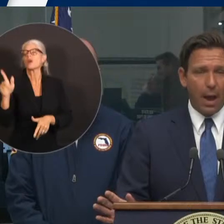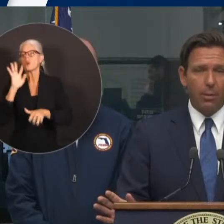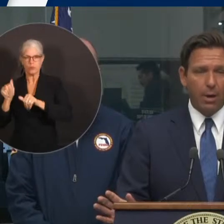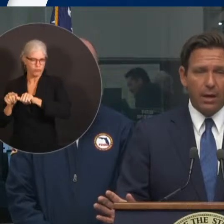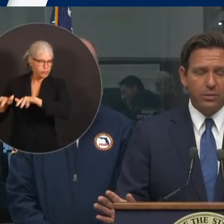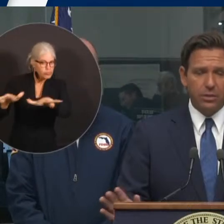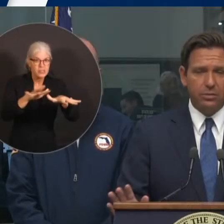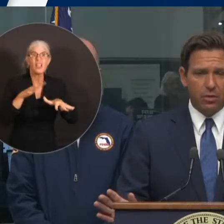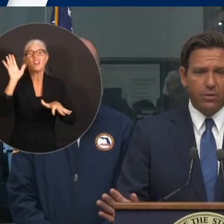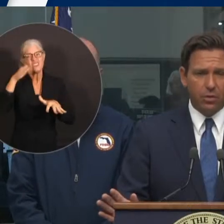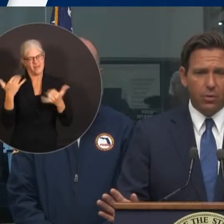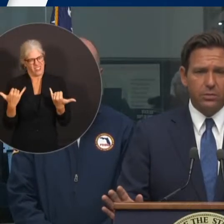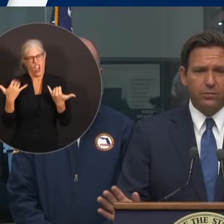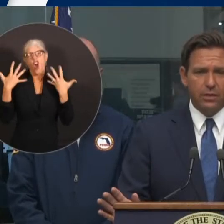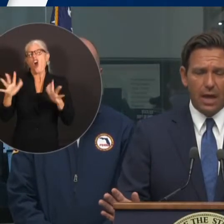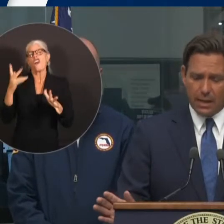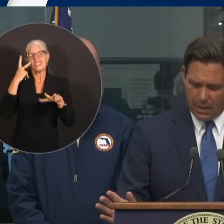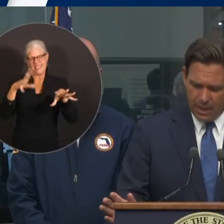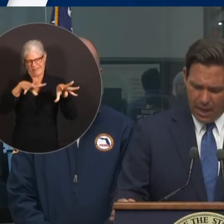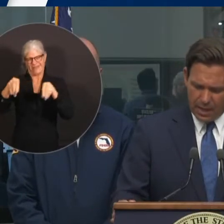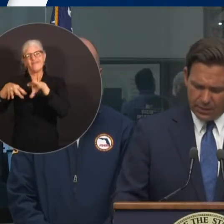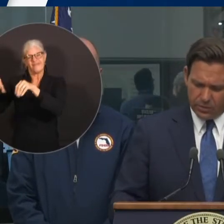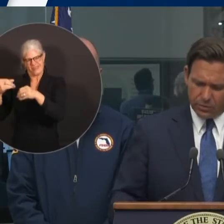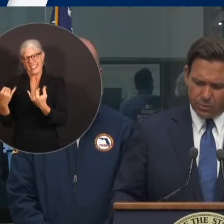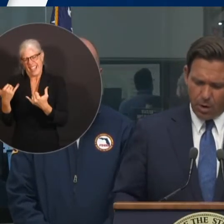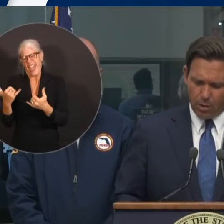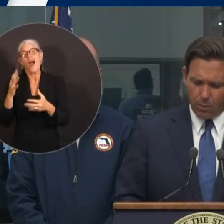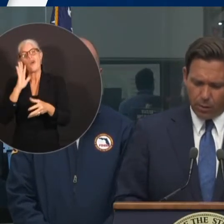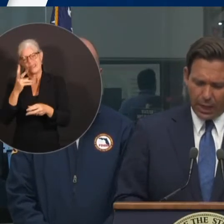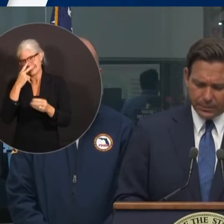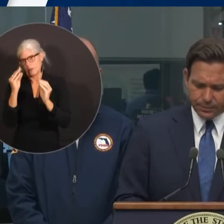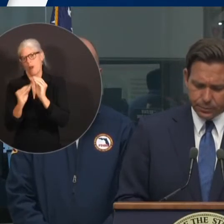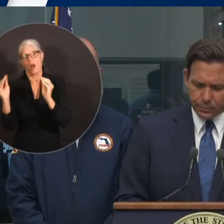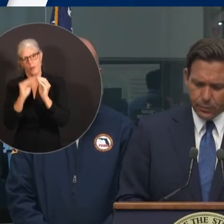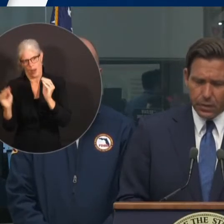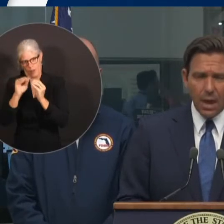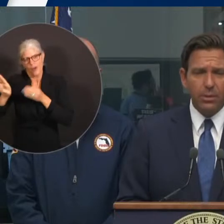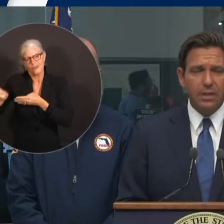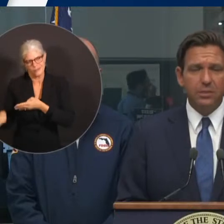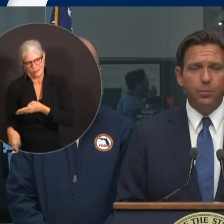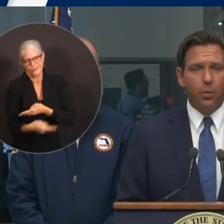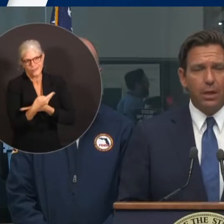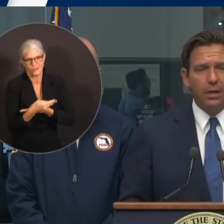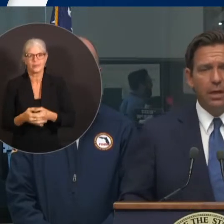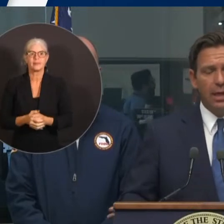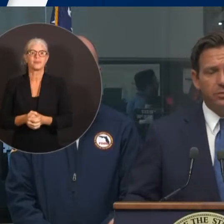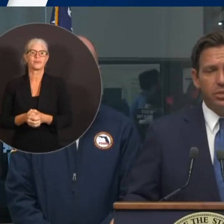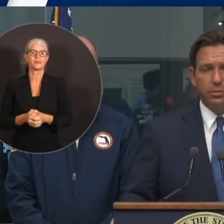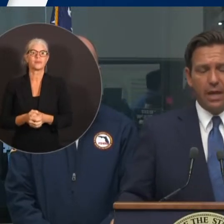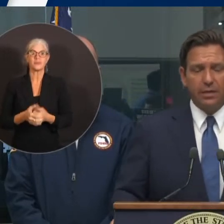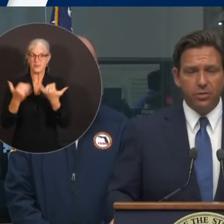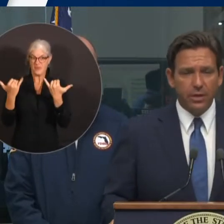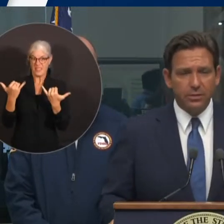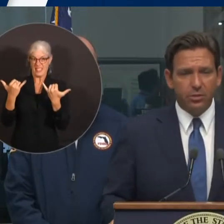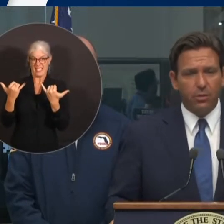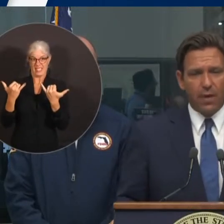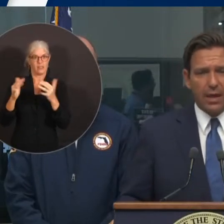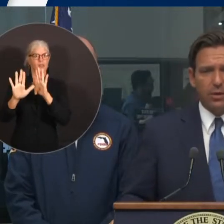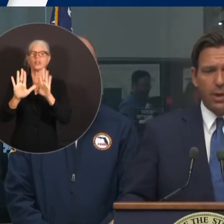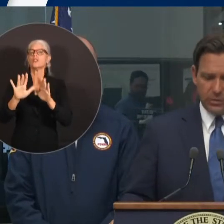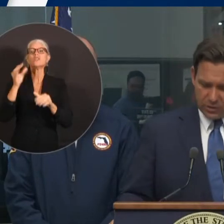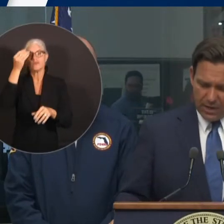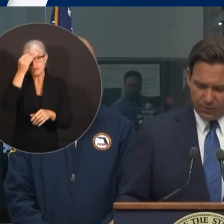more power outages over the course of tonight and into tomorrow morning. Now, at this point, it's too dangerous